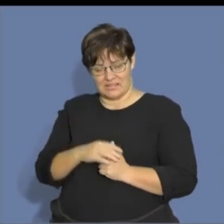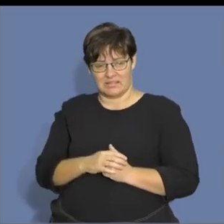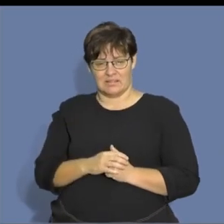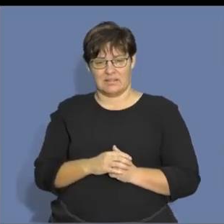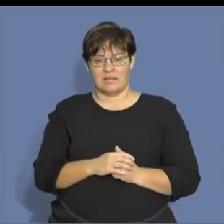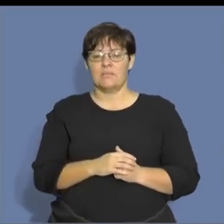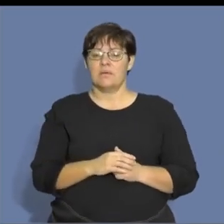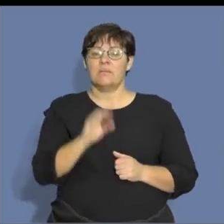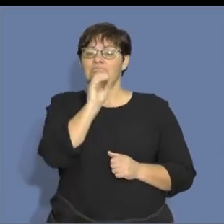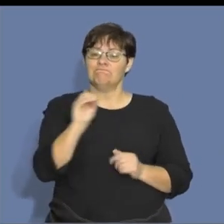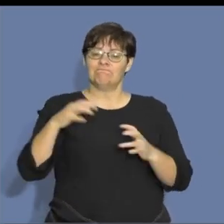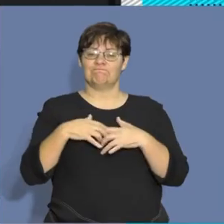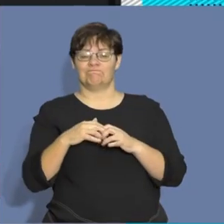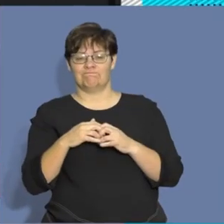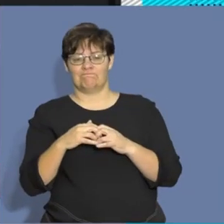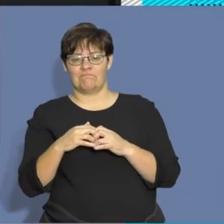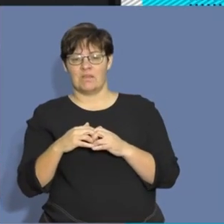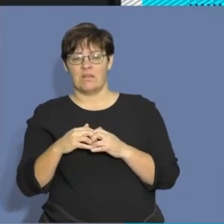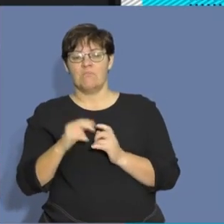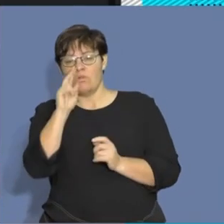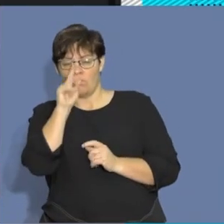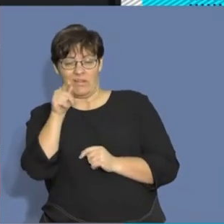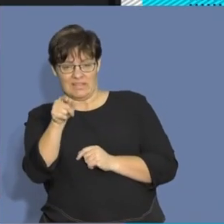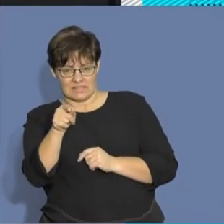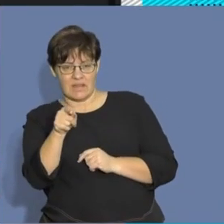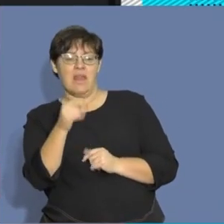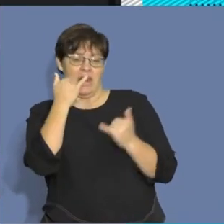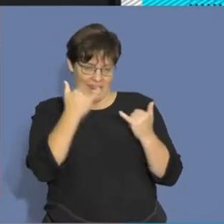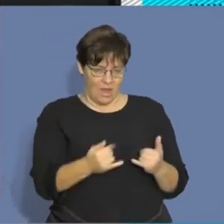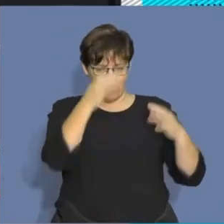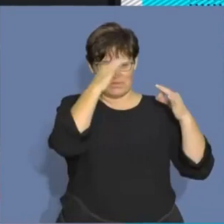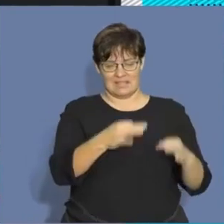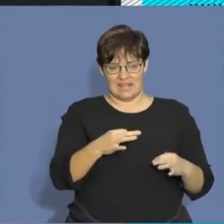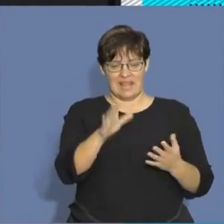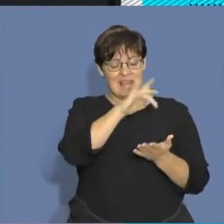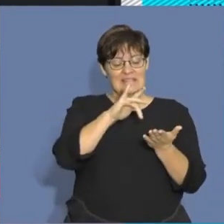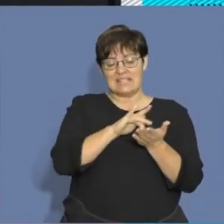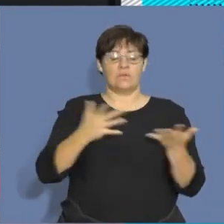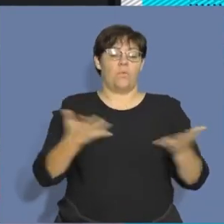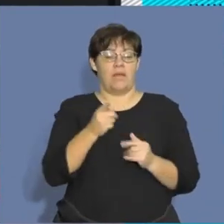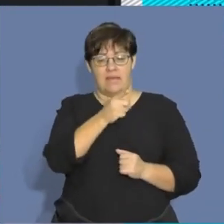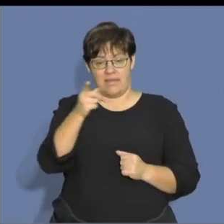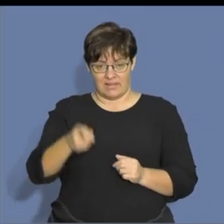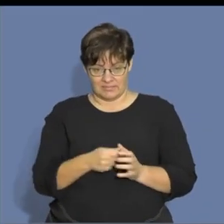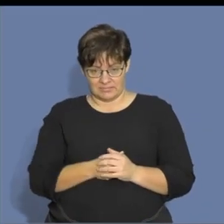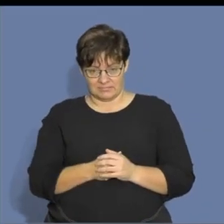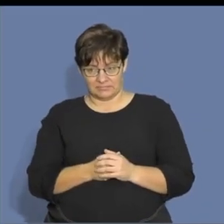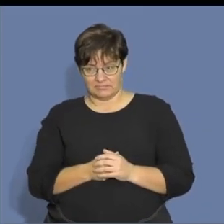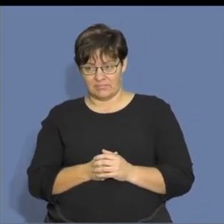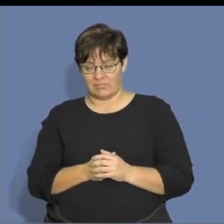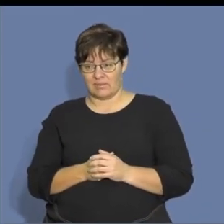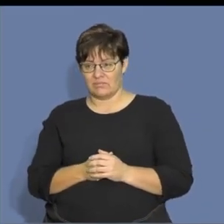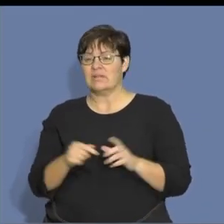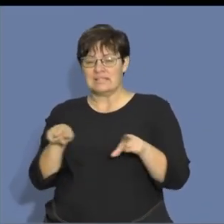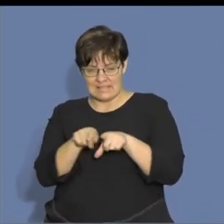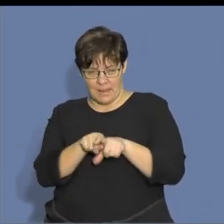it into the form that what it's supposed to look like, then I can decide where the center actually is. And so that's what